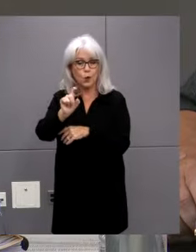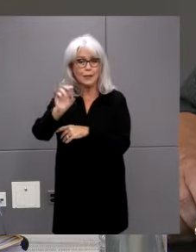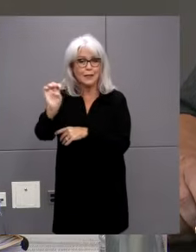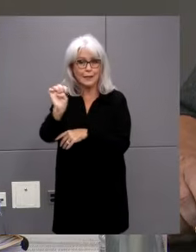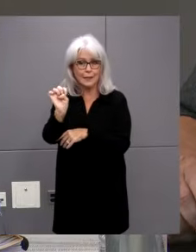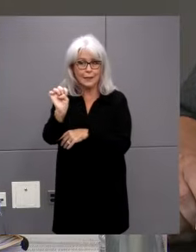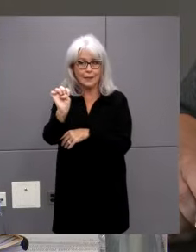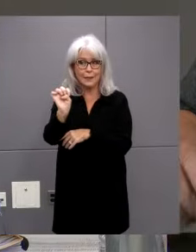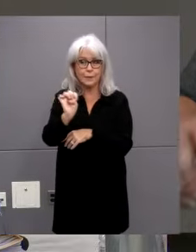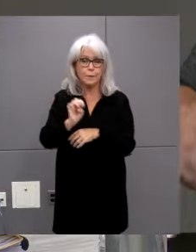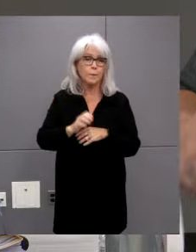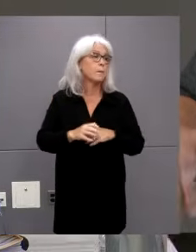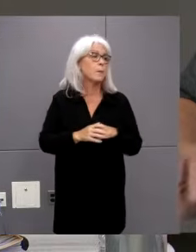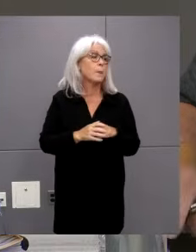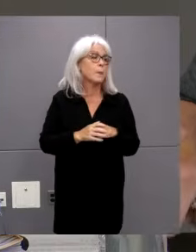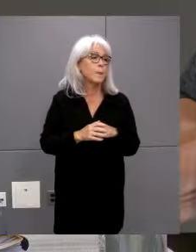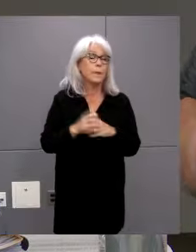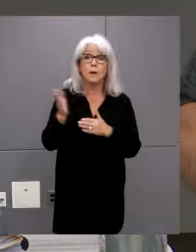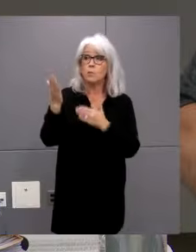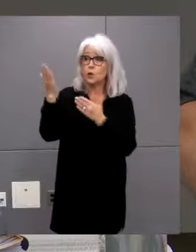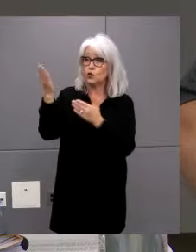15.268(1)E.